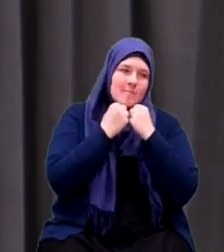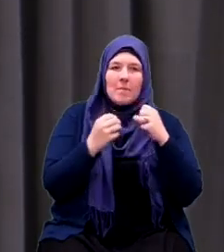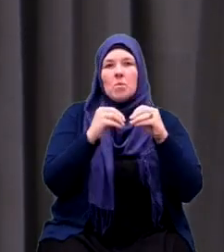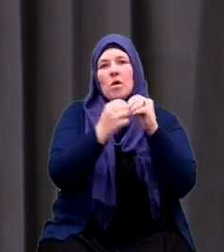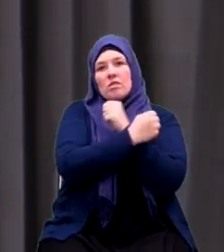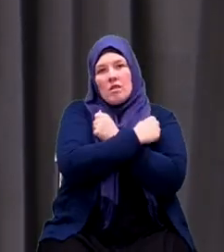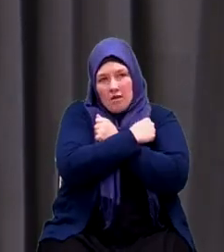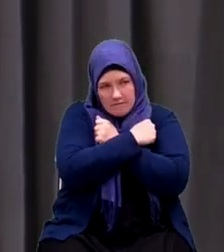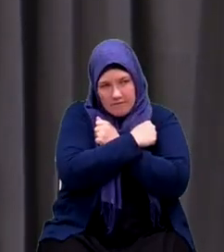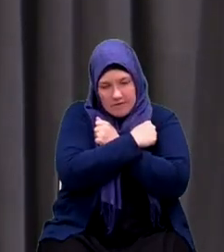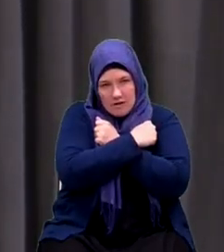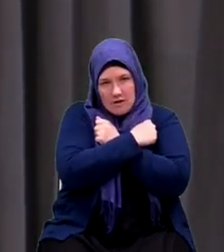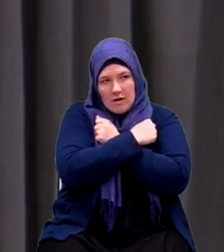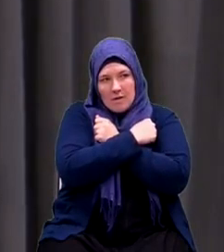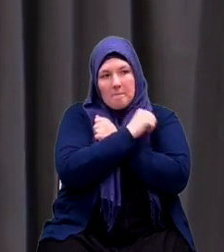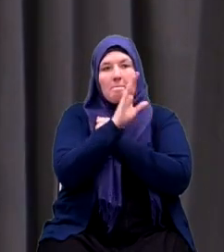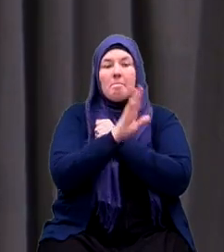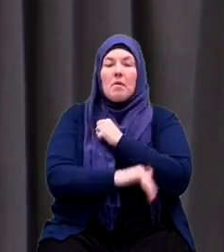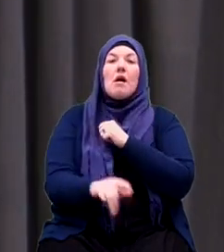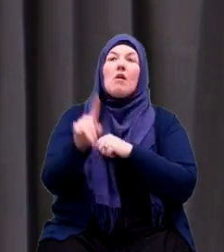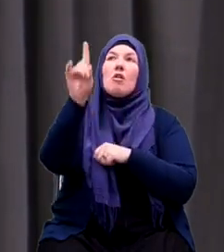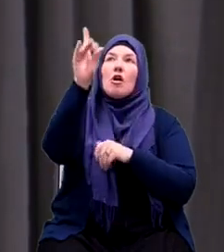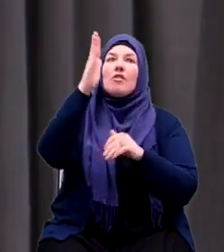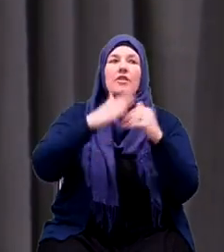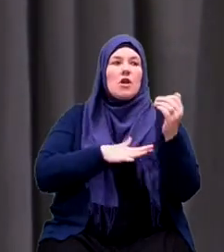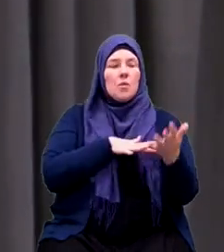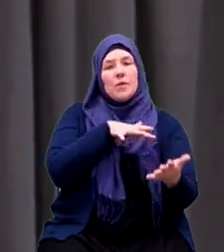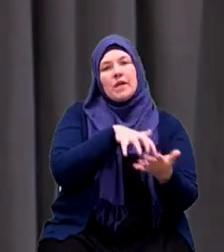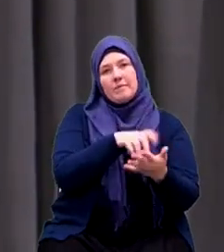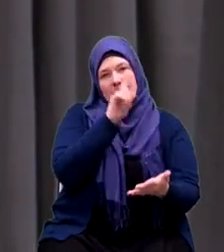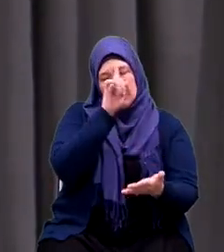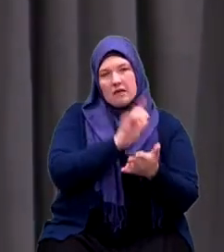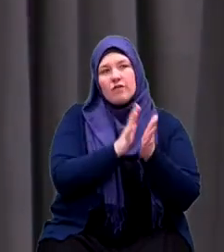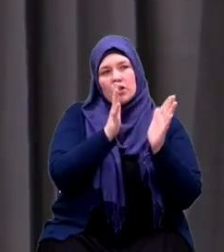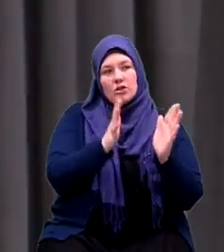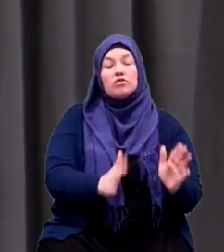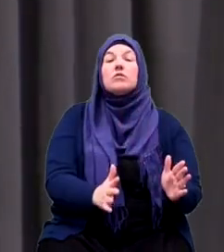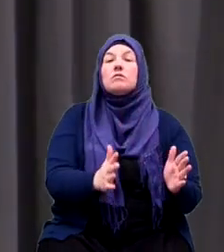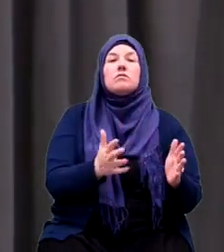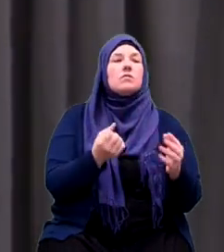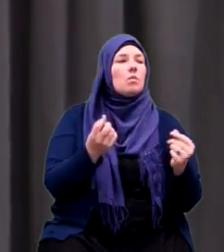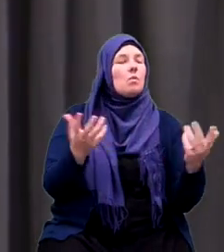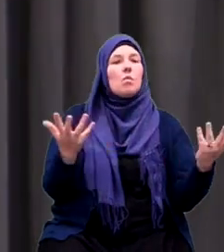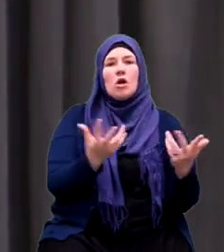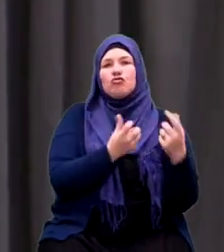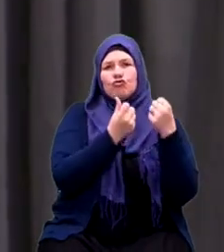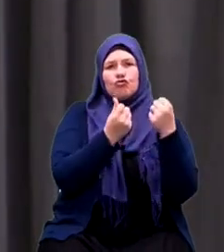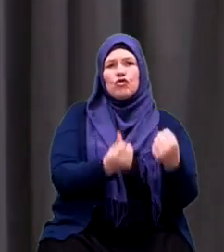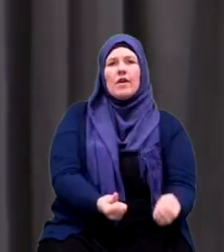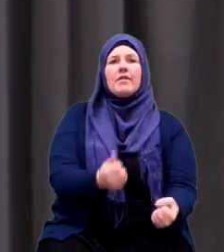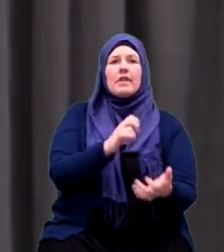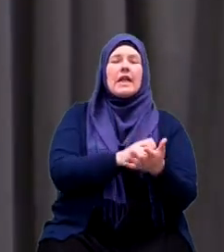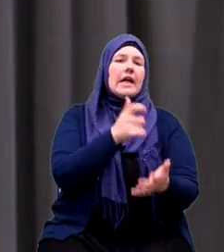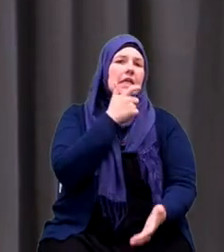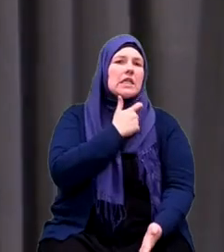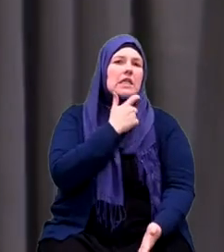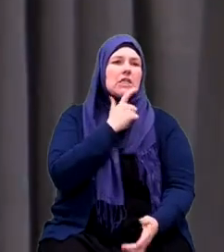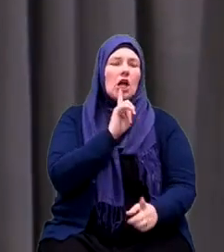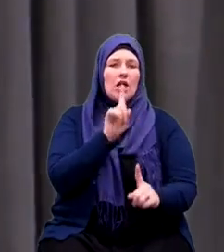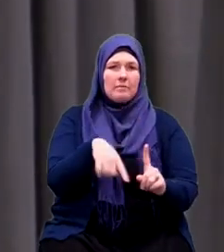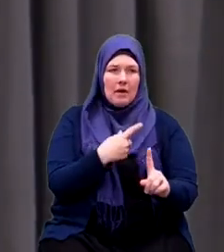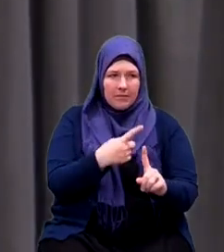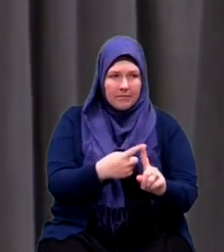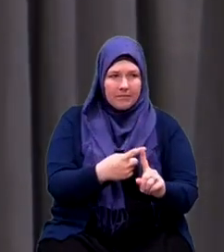liked by Allah than a weak believer. So what is the strength that the hadith is talking